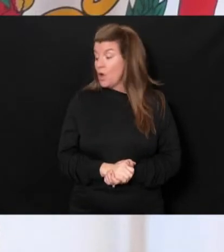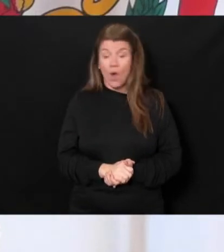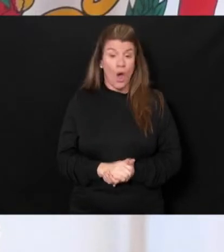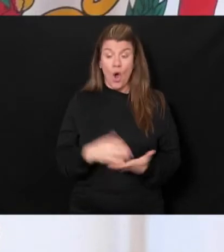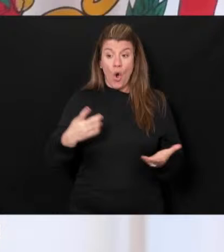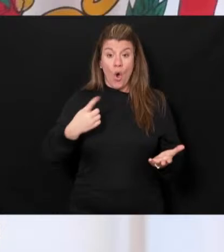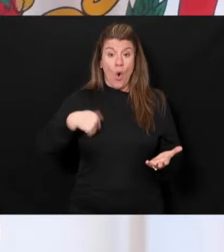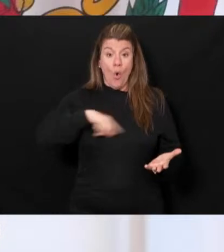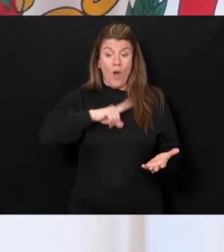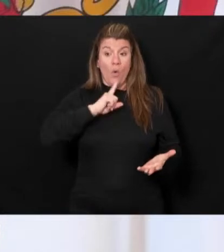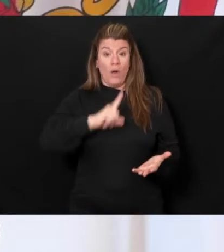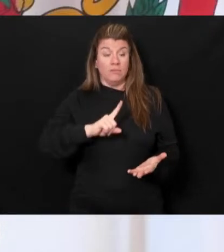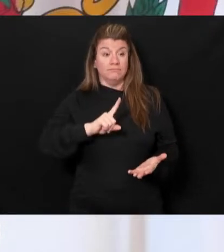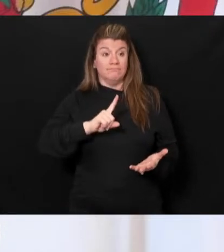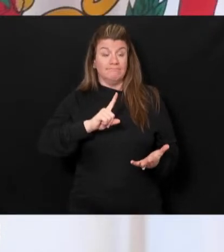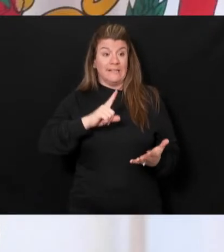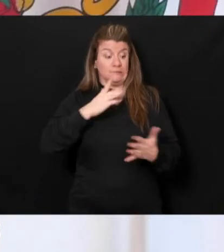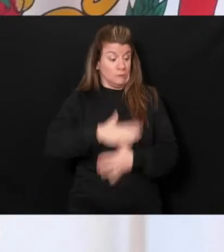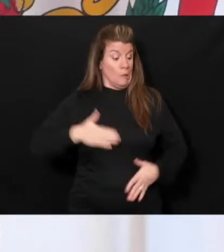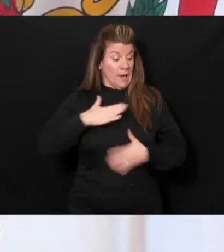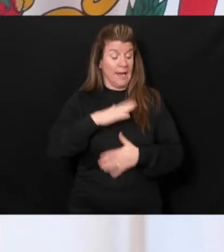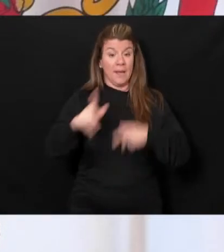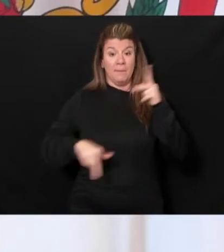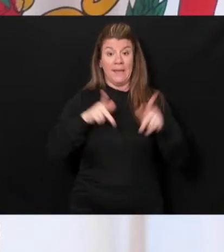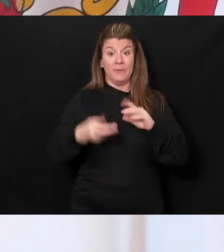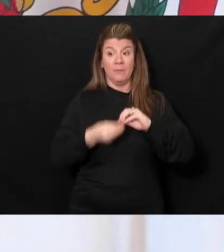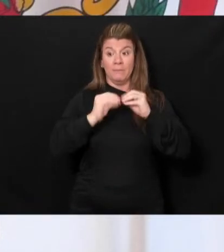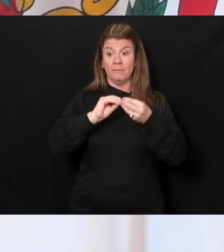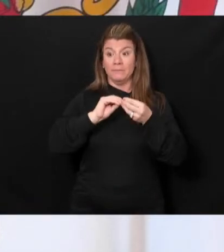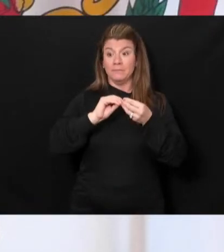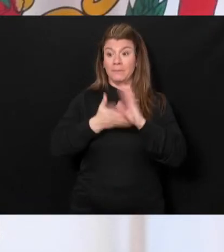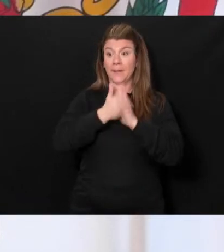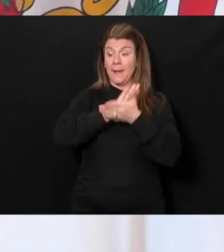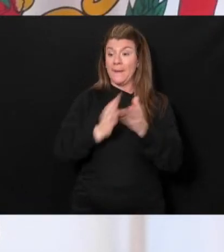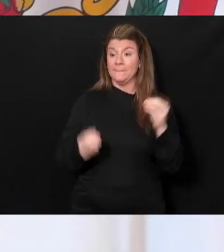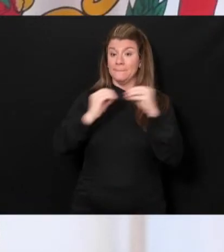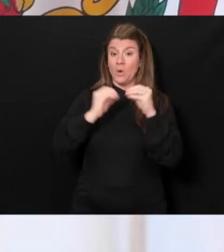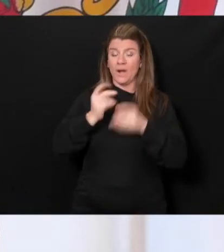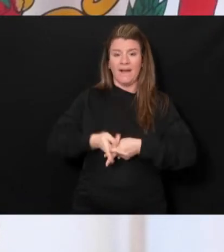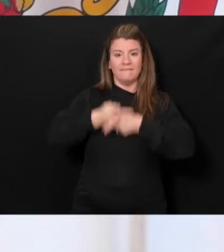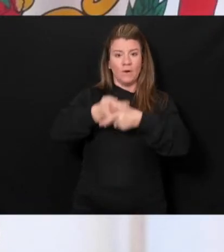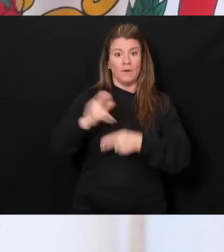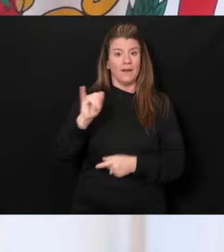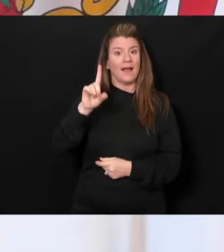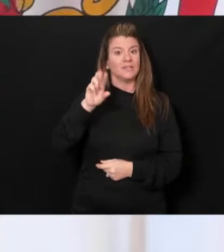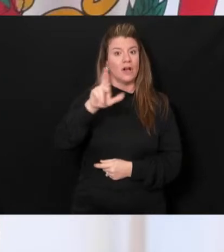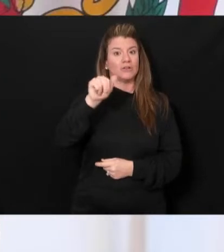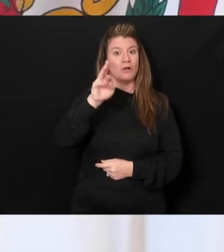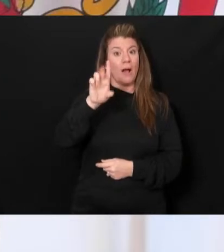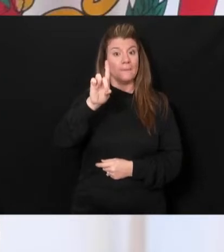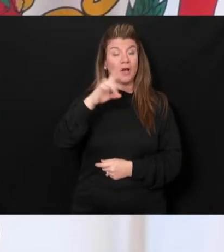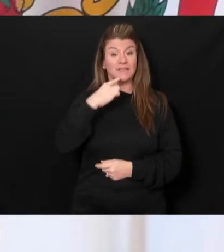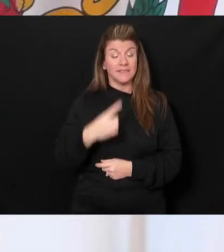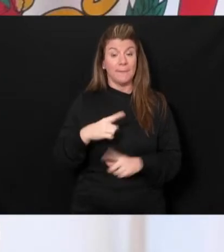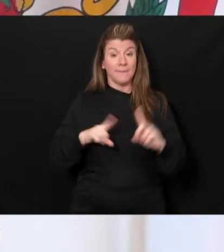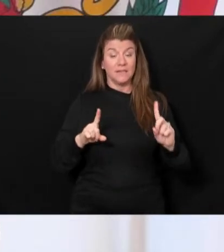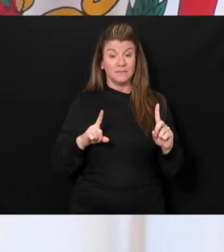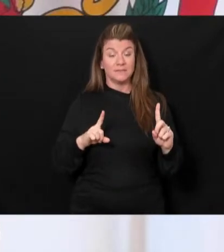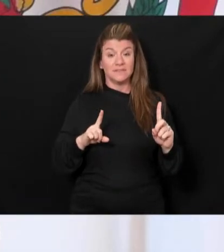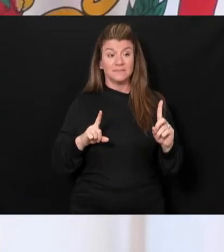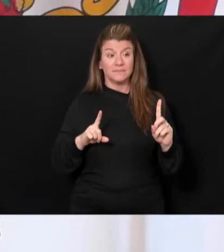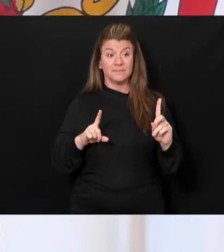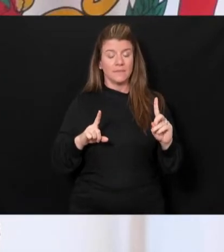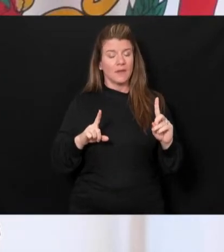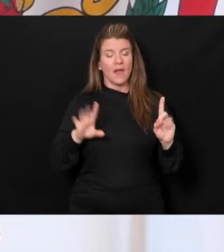always love for people to be more cautious and take more precautions, just as Dr. Amjad said, but